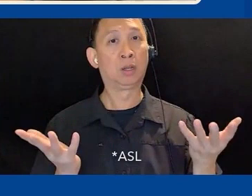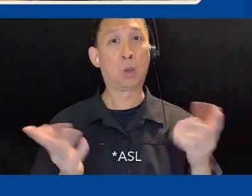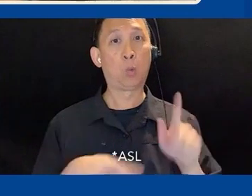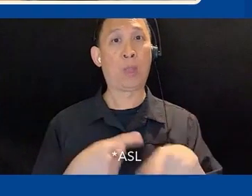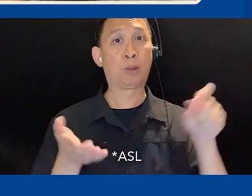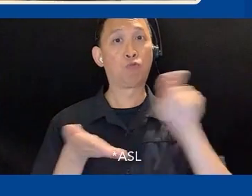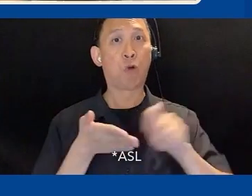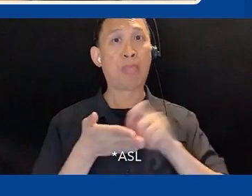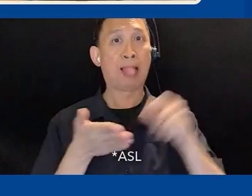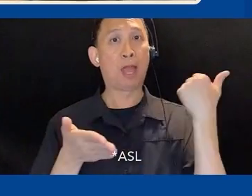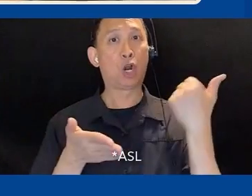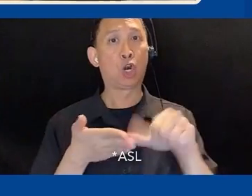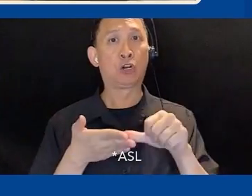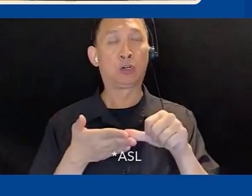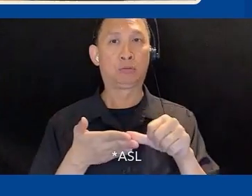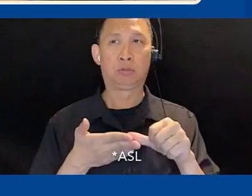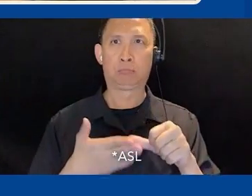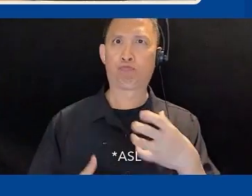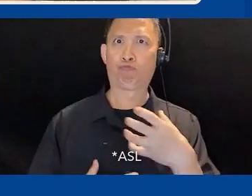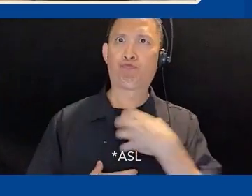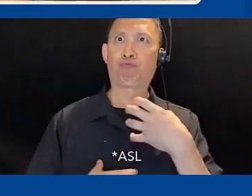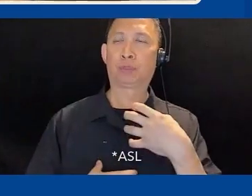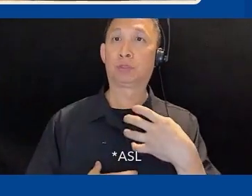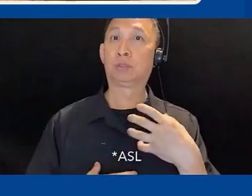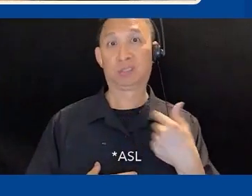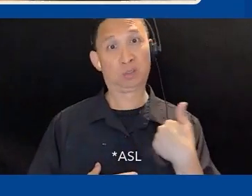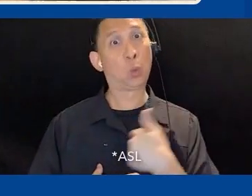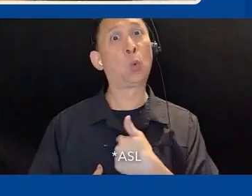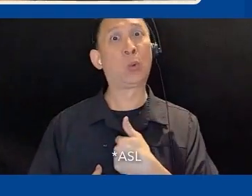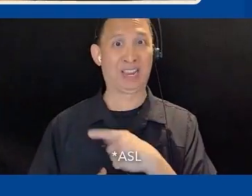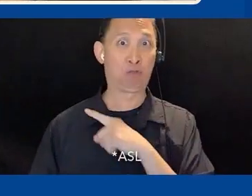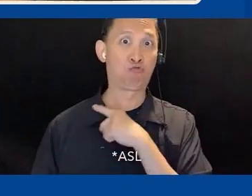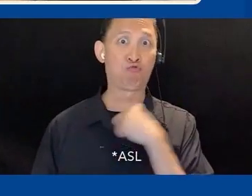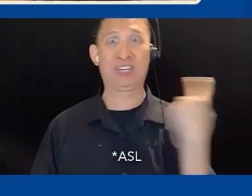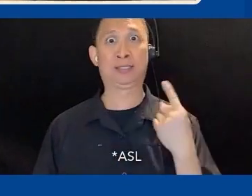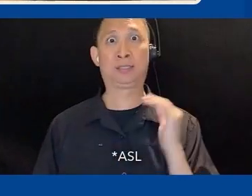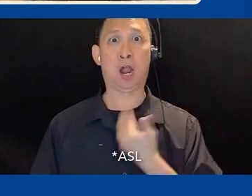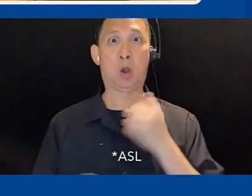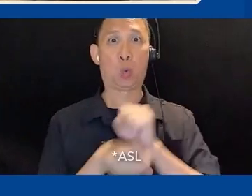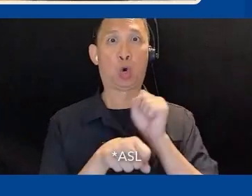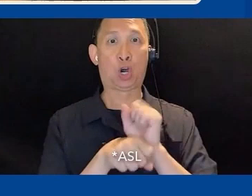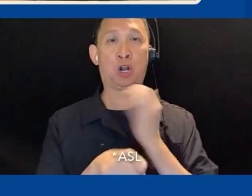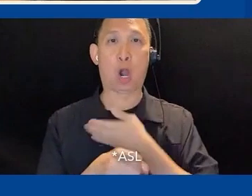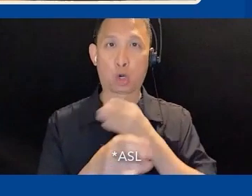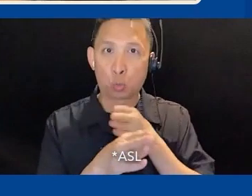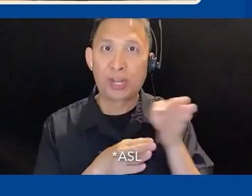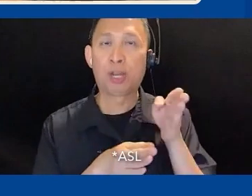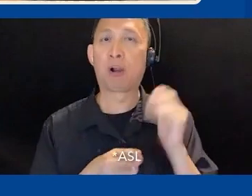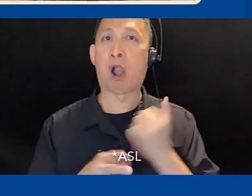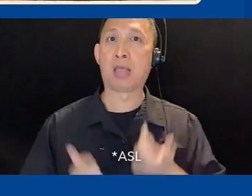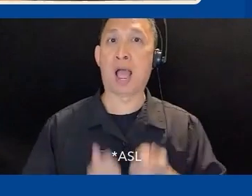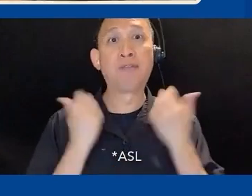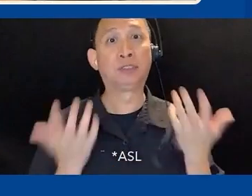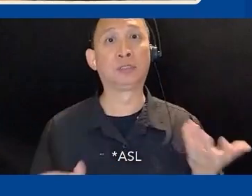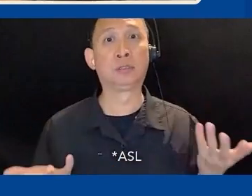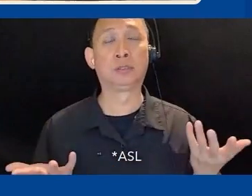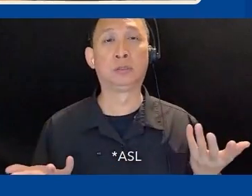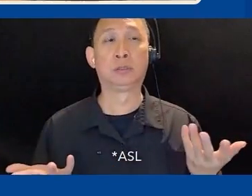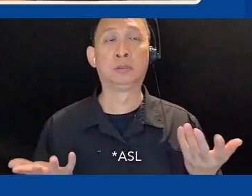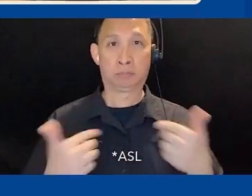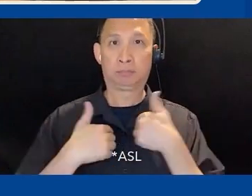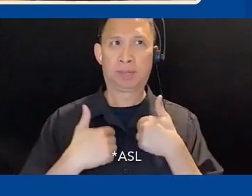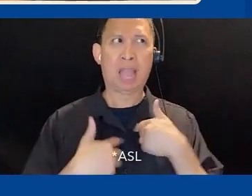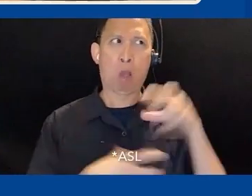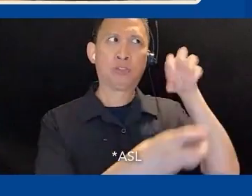with speaking up, you know, against the film and raising awareness about it. I personally was part of the